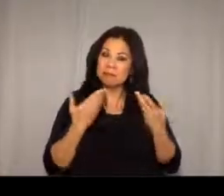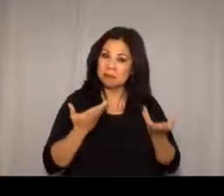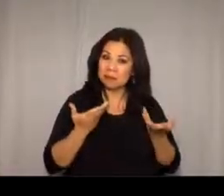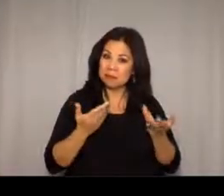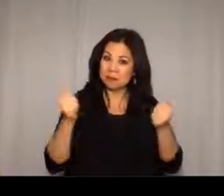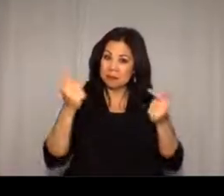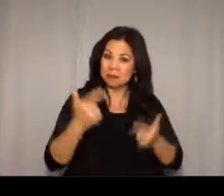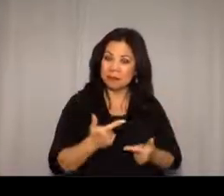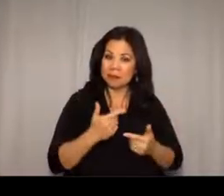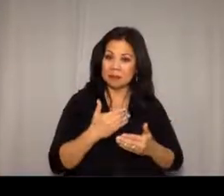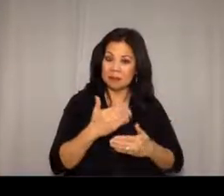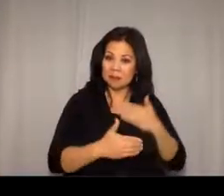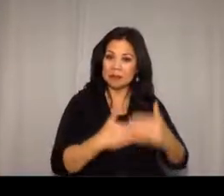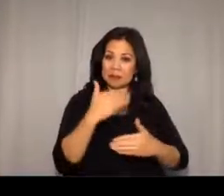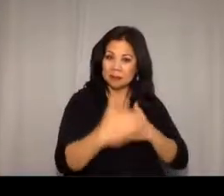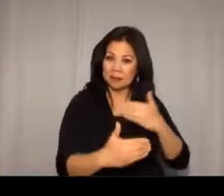the steps.